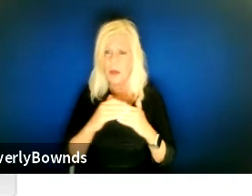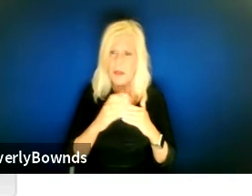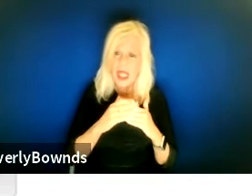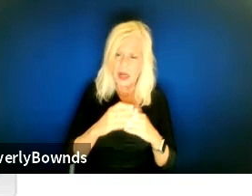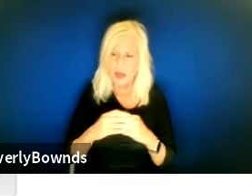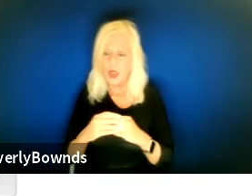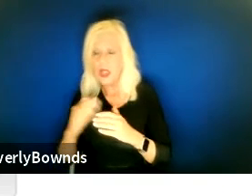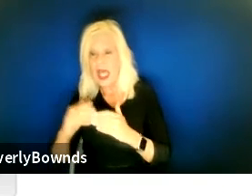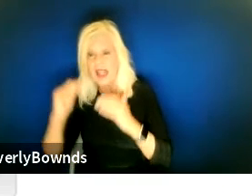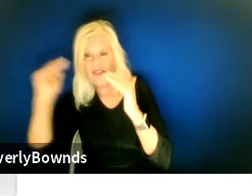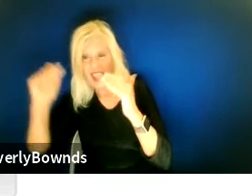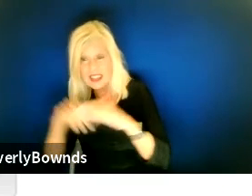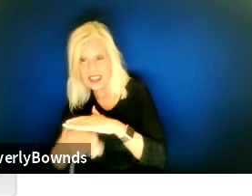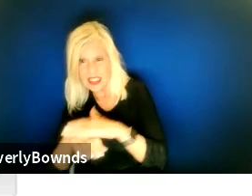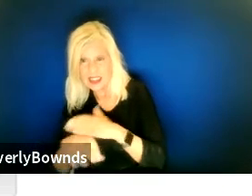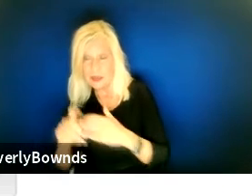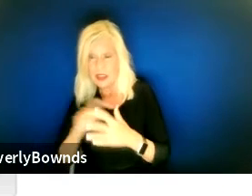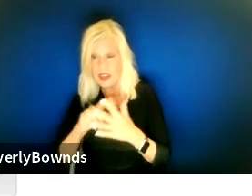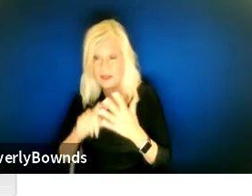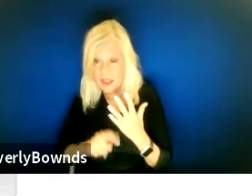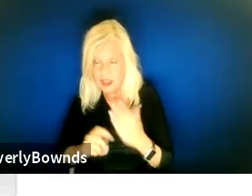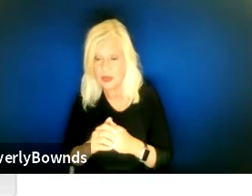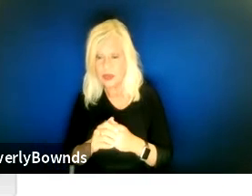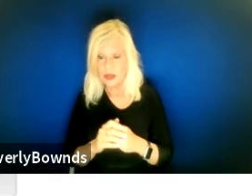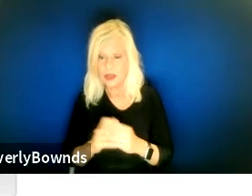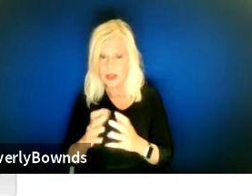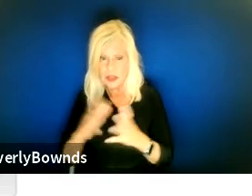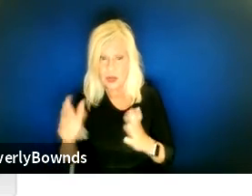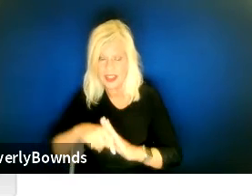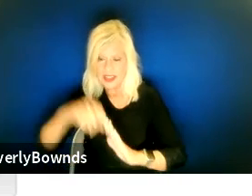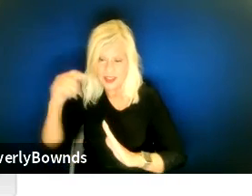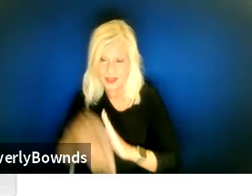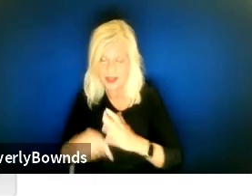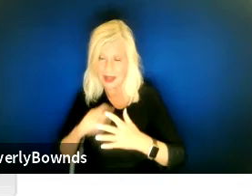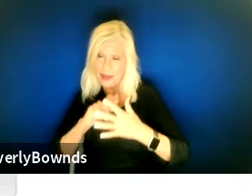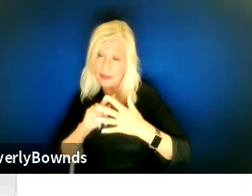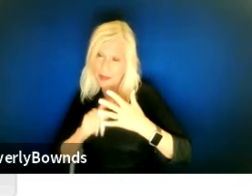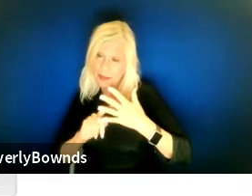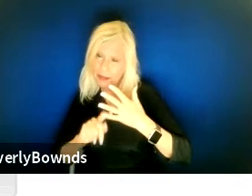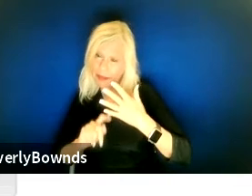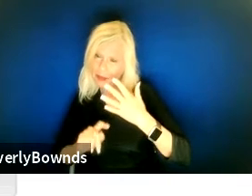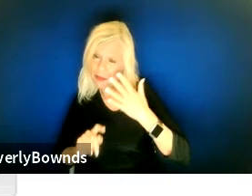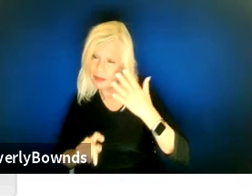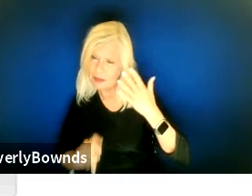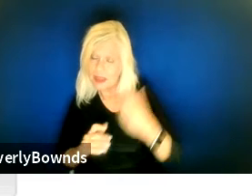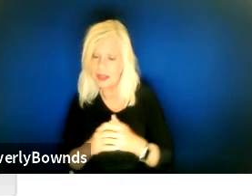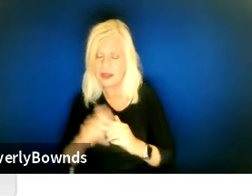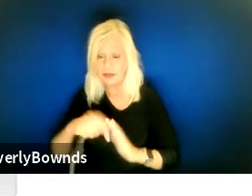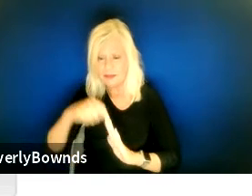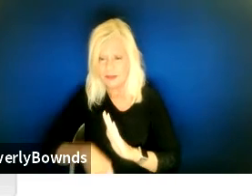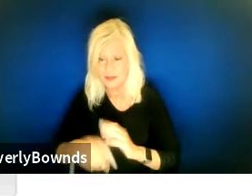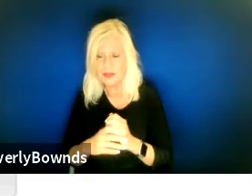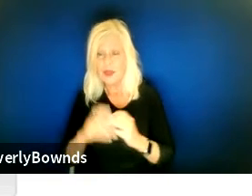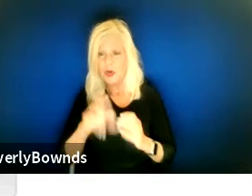like advanced accessibility features. We went so much into depth that like we even like assessed the accessibility of